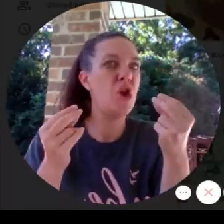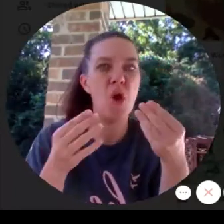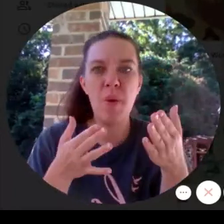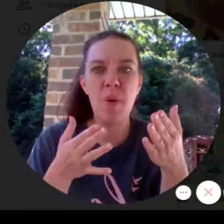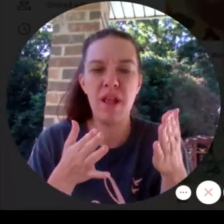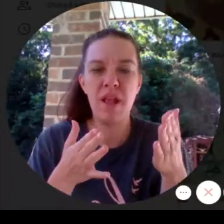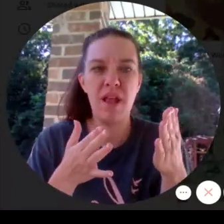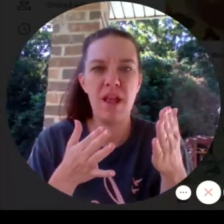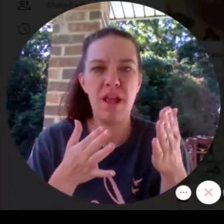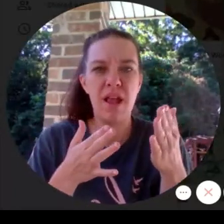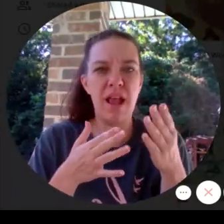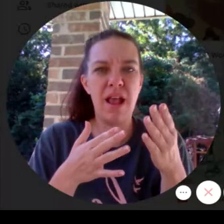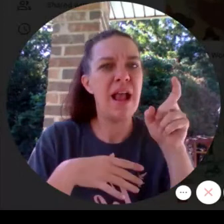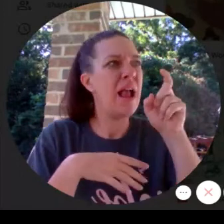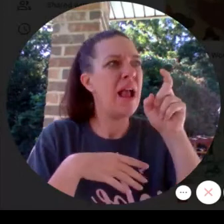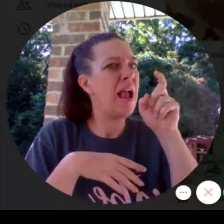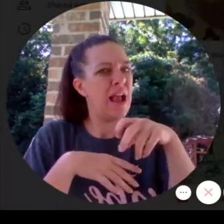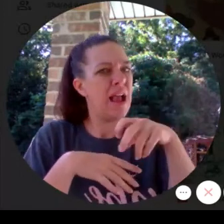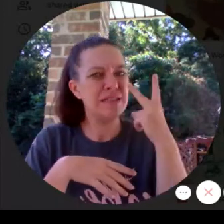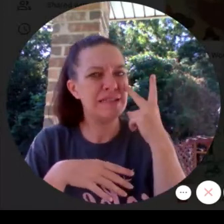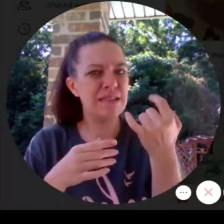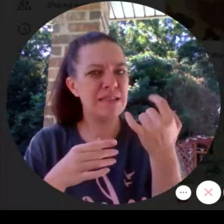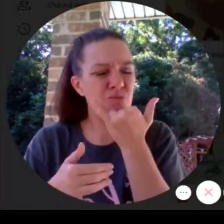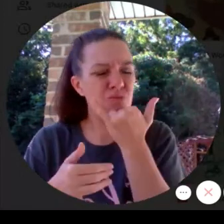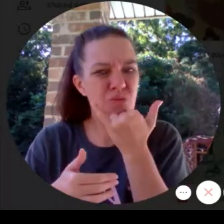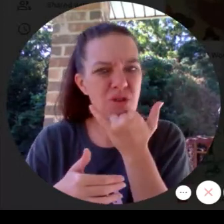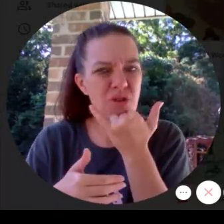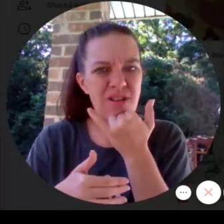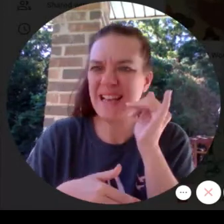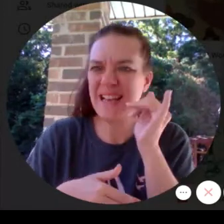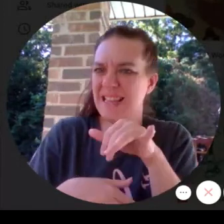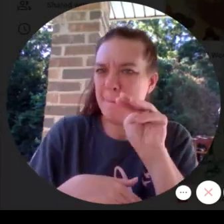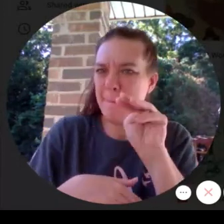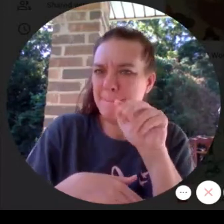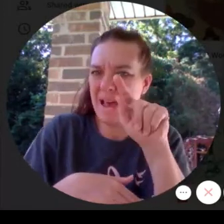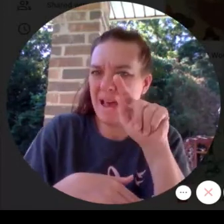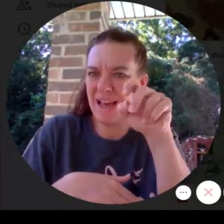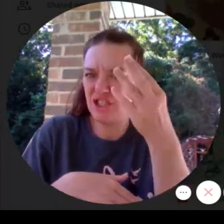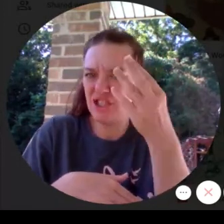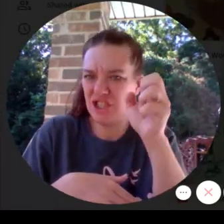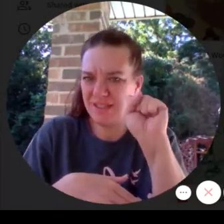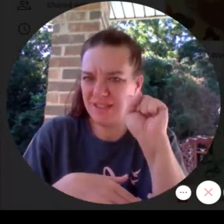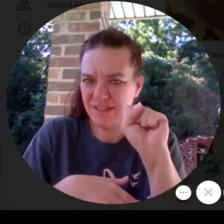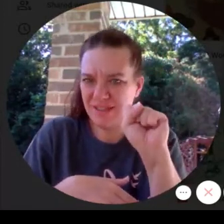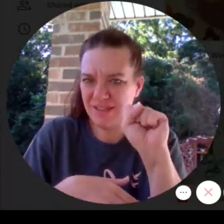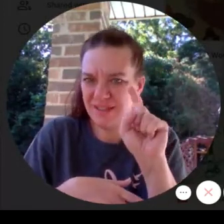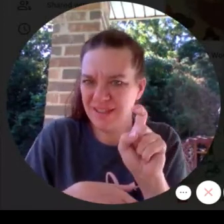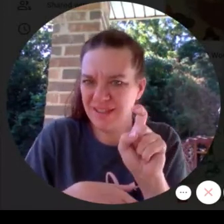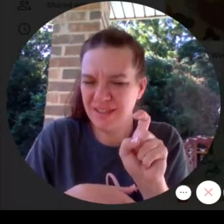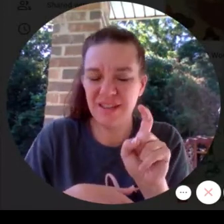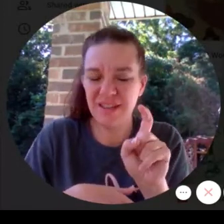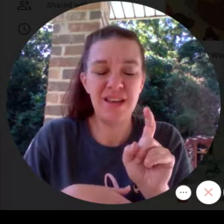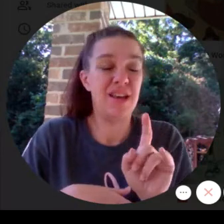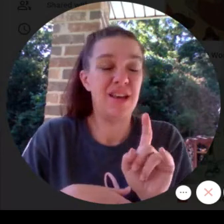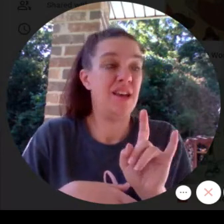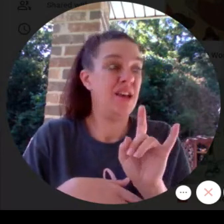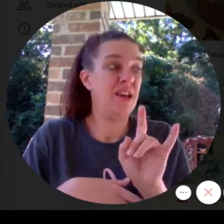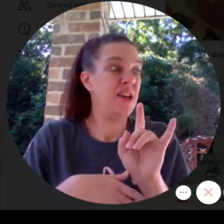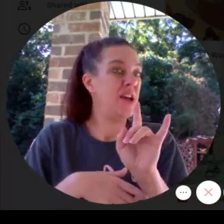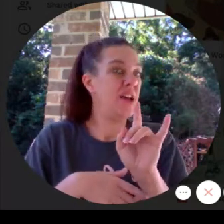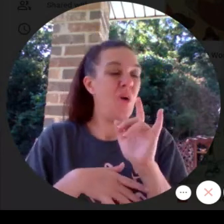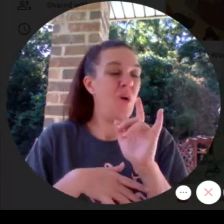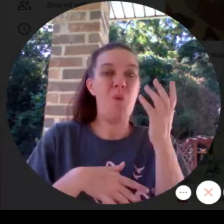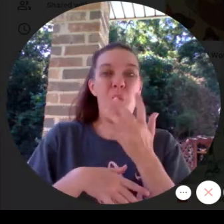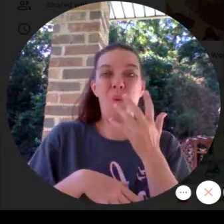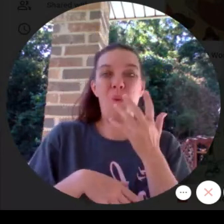wrong." "Are those matches?" Stuart said. "Man alive,"